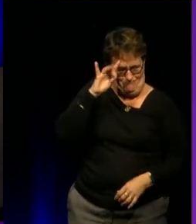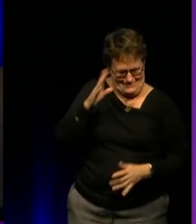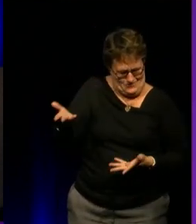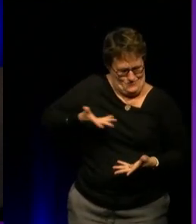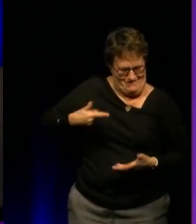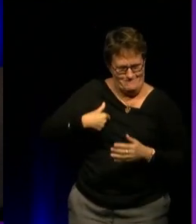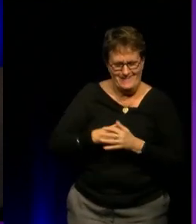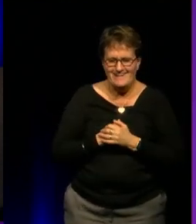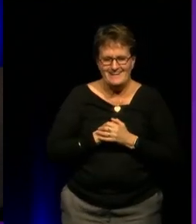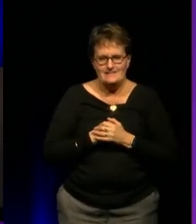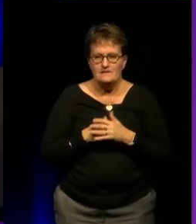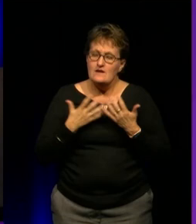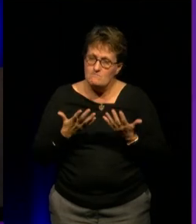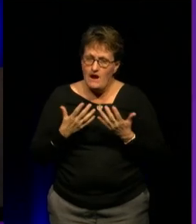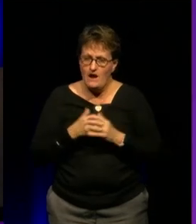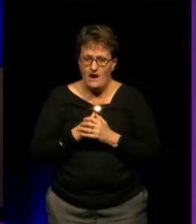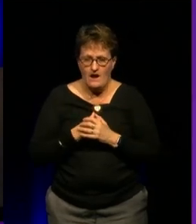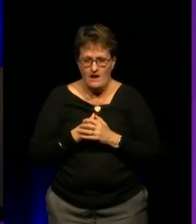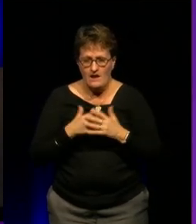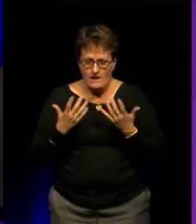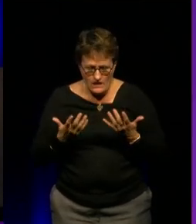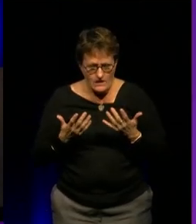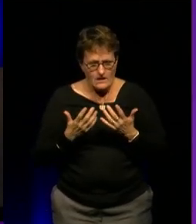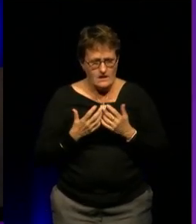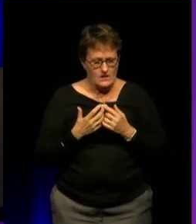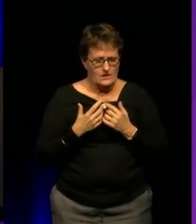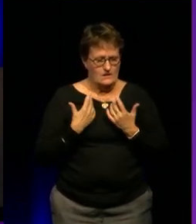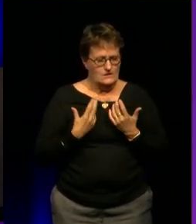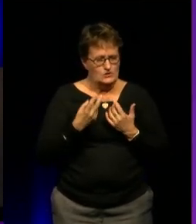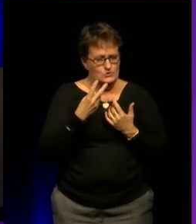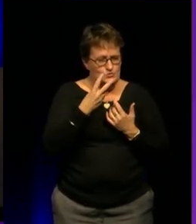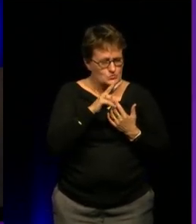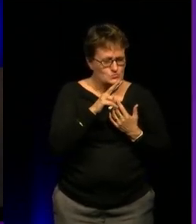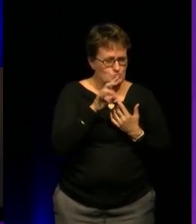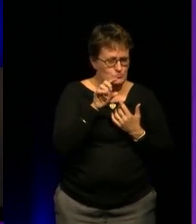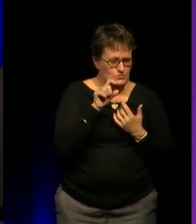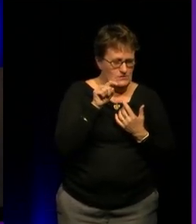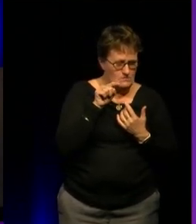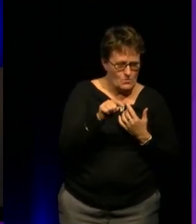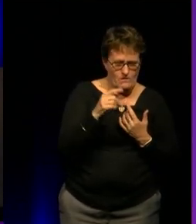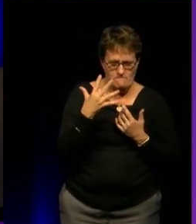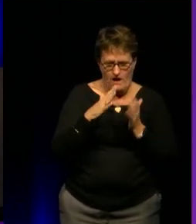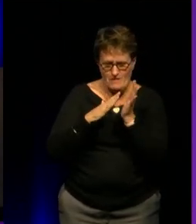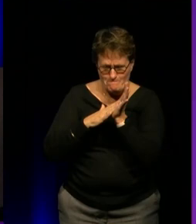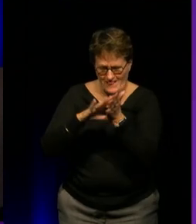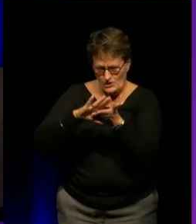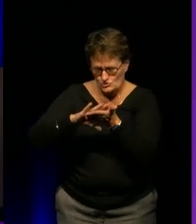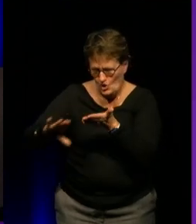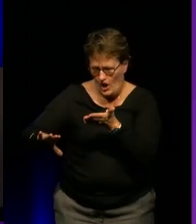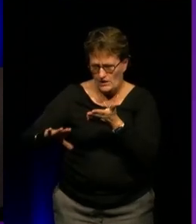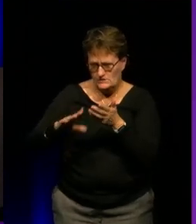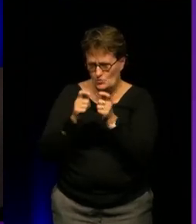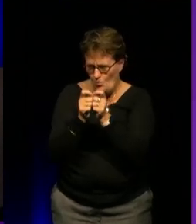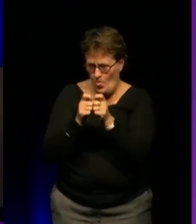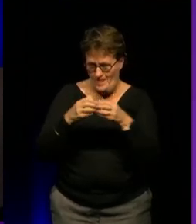was an idea. And it had a, like 10% of the company for $250,000. It was a $2.5 million valuation on an idea. And I'm like, that's nuts.